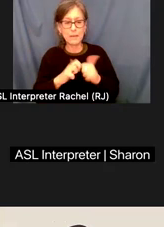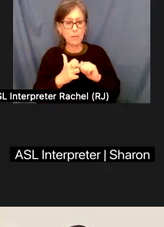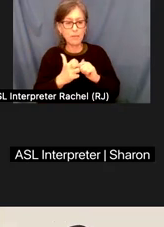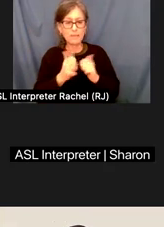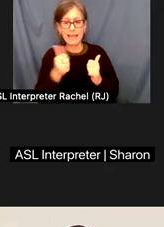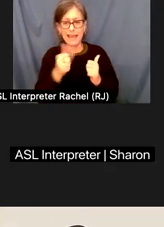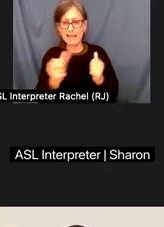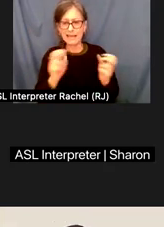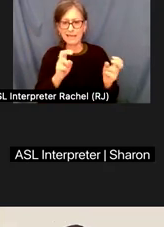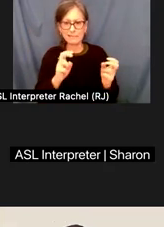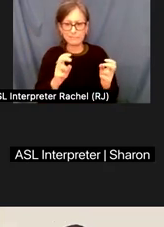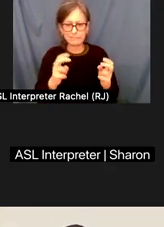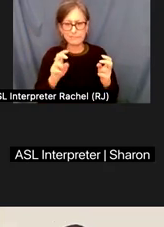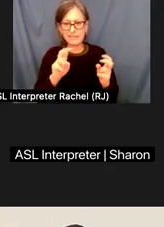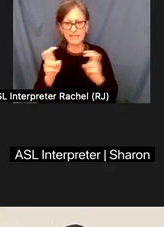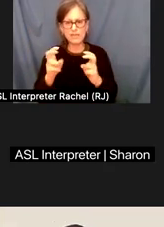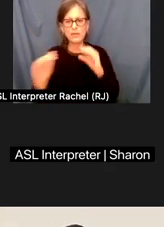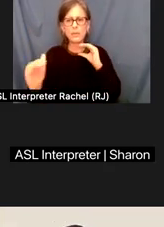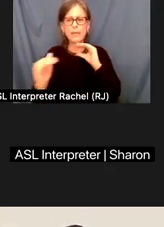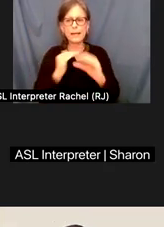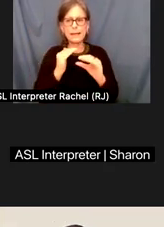that, just email your comments to